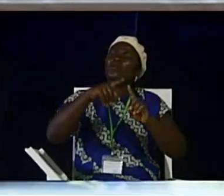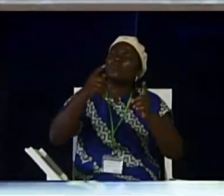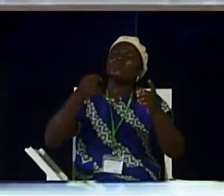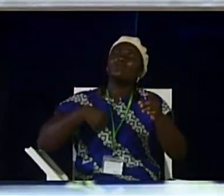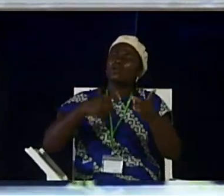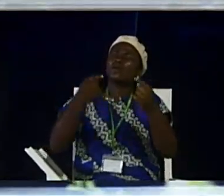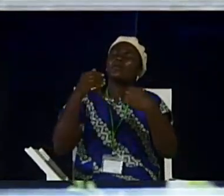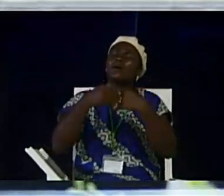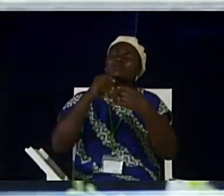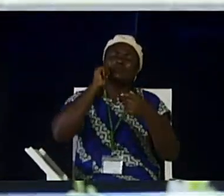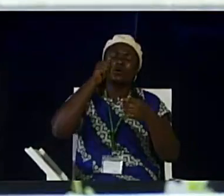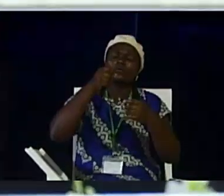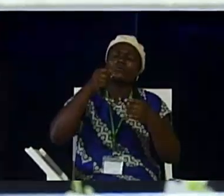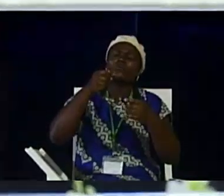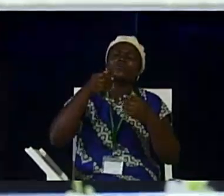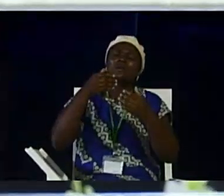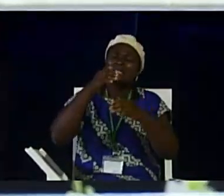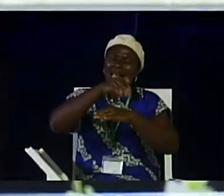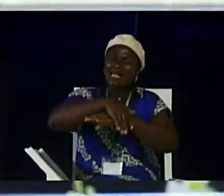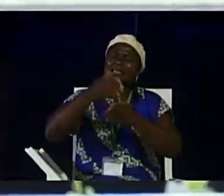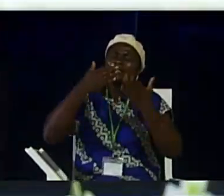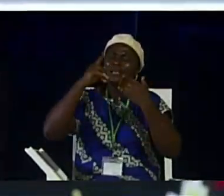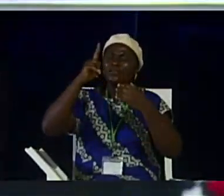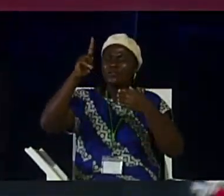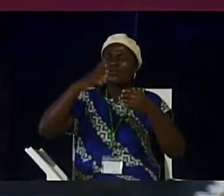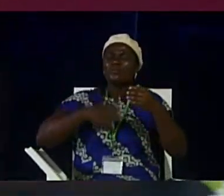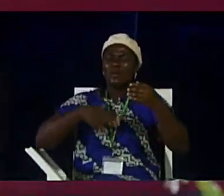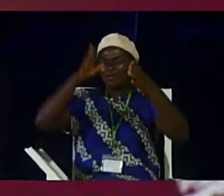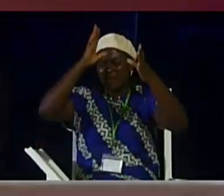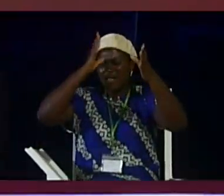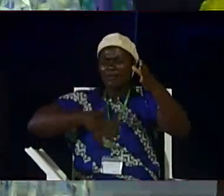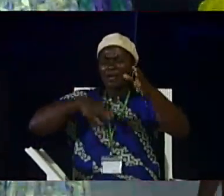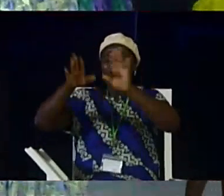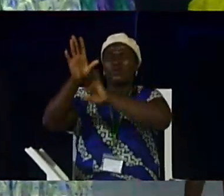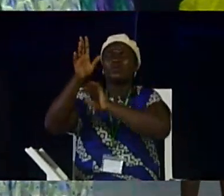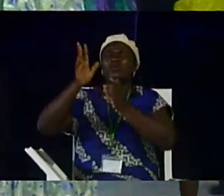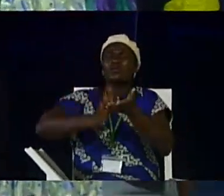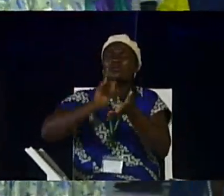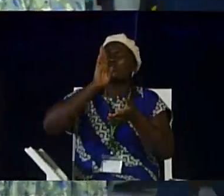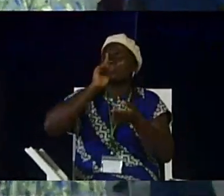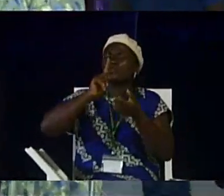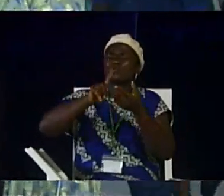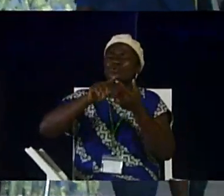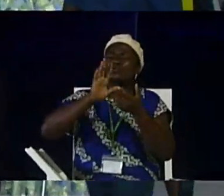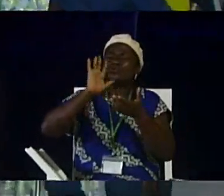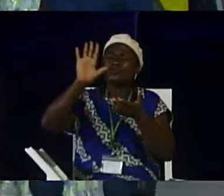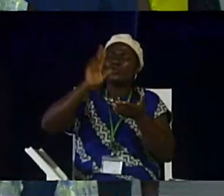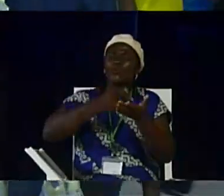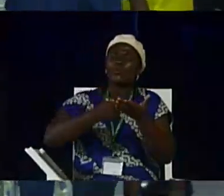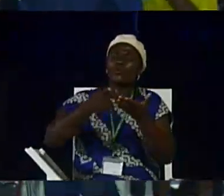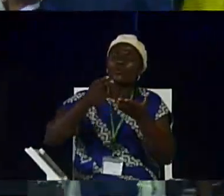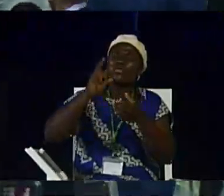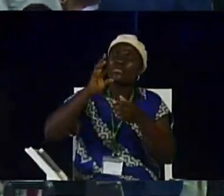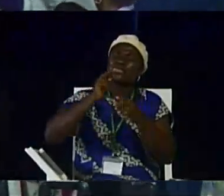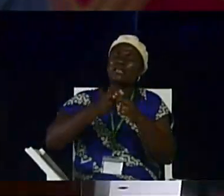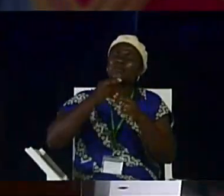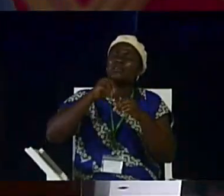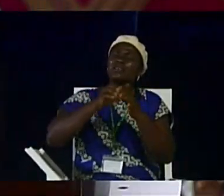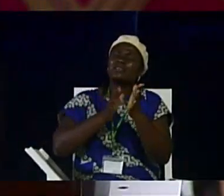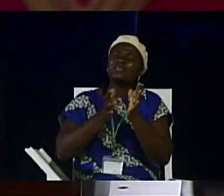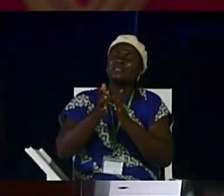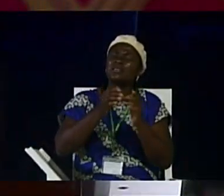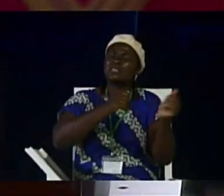Thank you, my Father and my God. Glory be to your holy name. In Jesus' mighty name, we